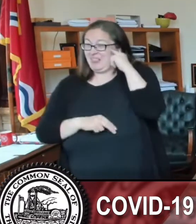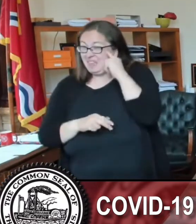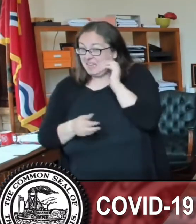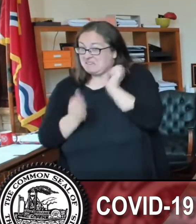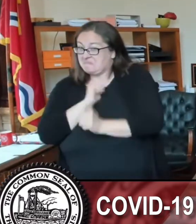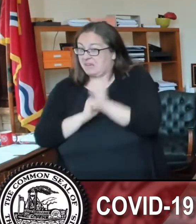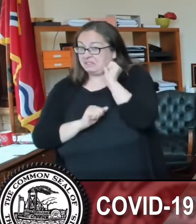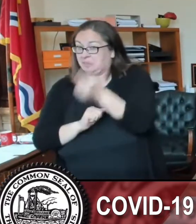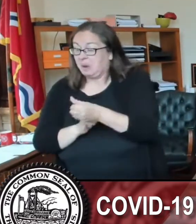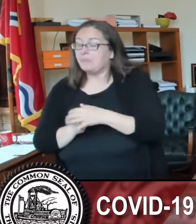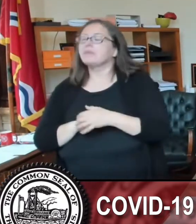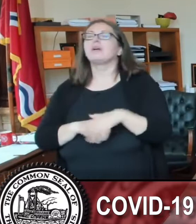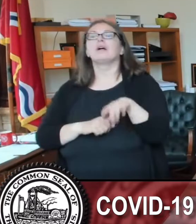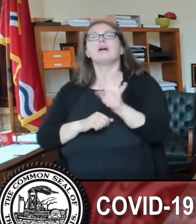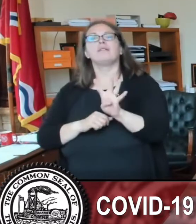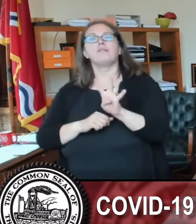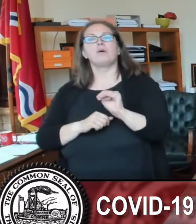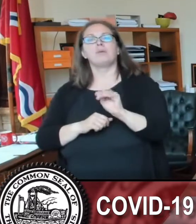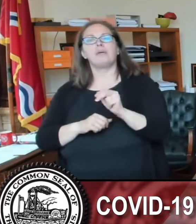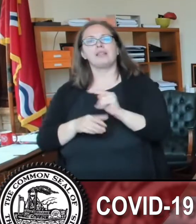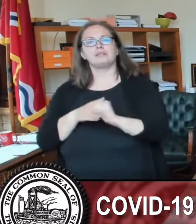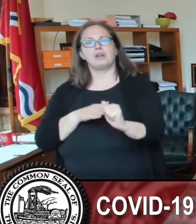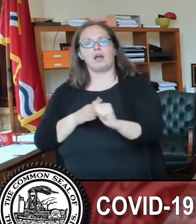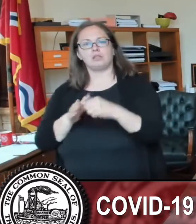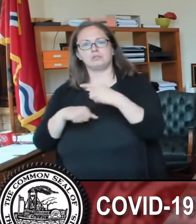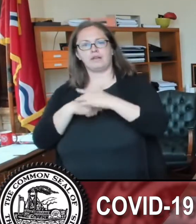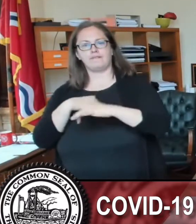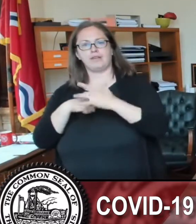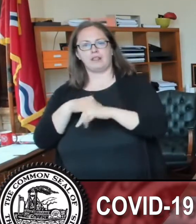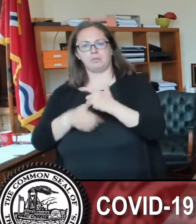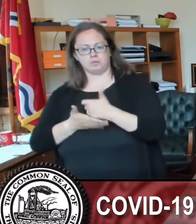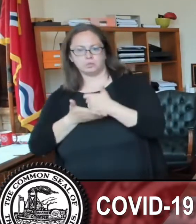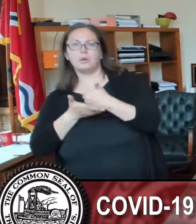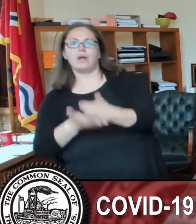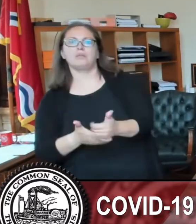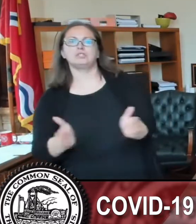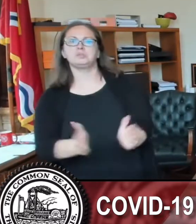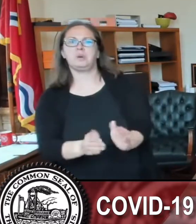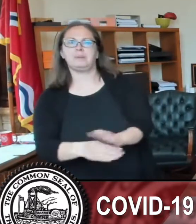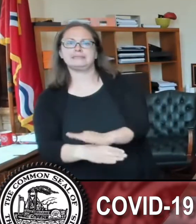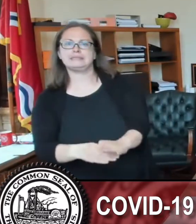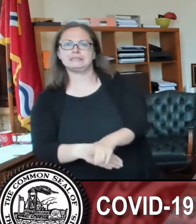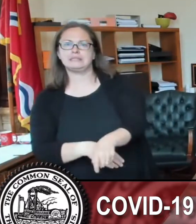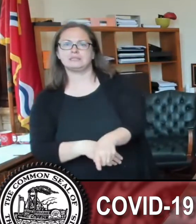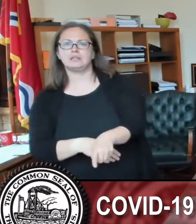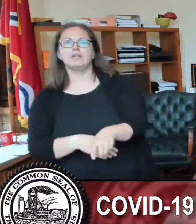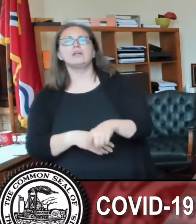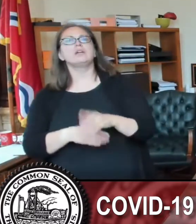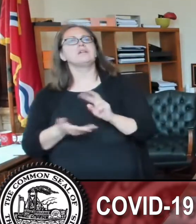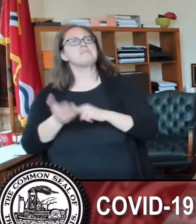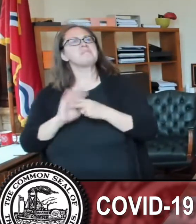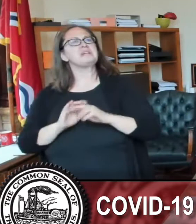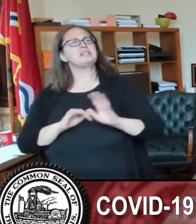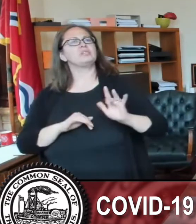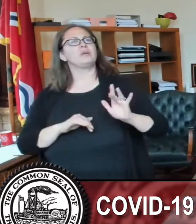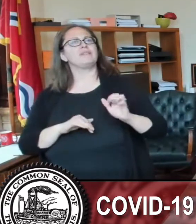And when it is, there'll be $4 million available to assist small businesses. Businesses with 25 or fewer